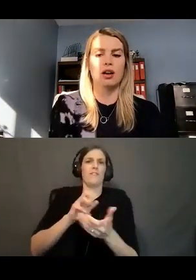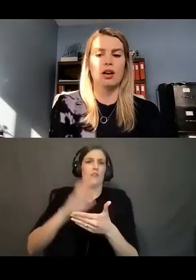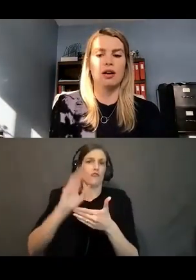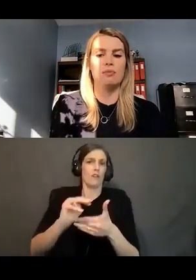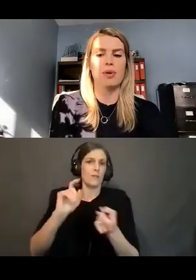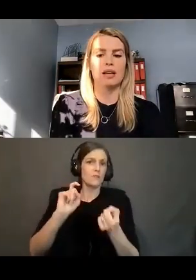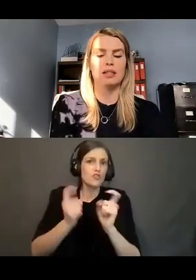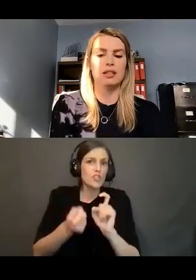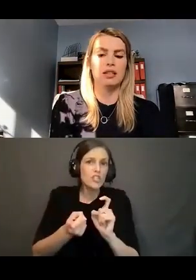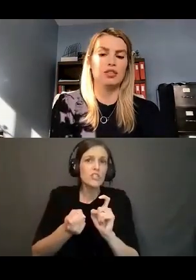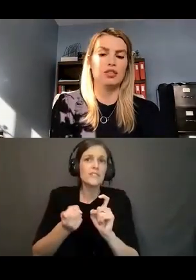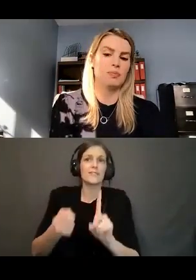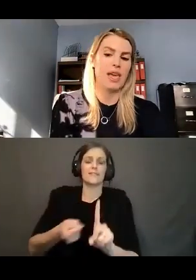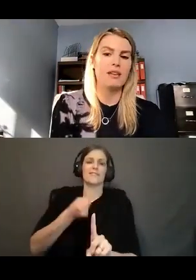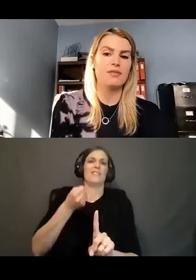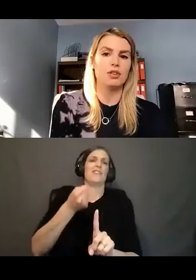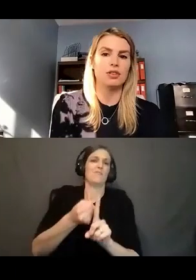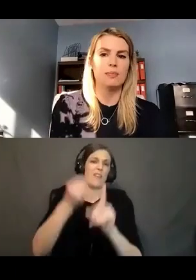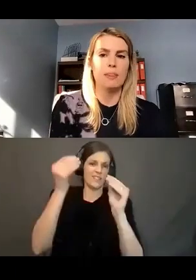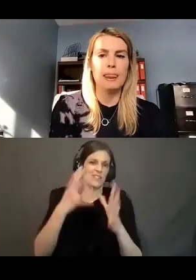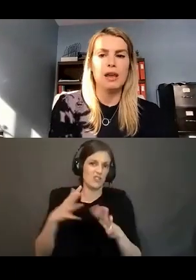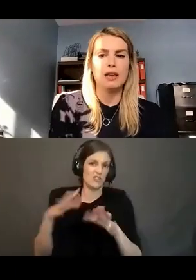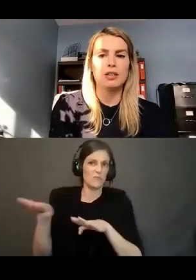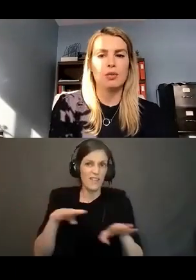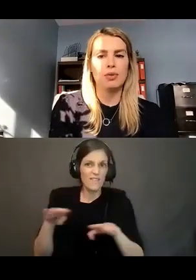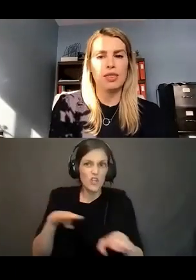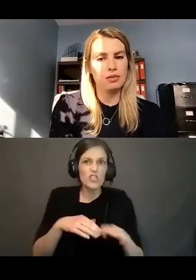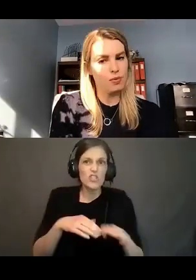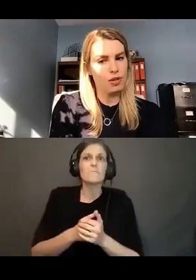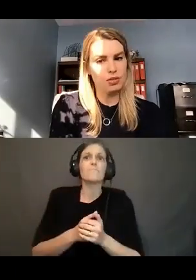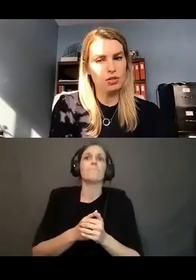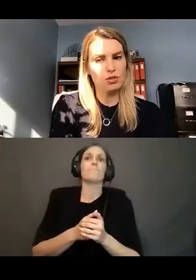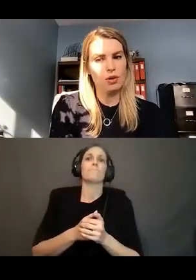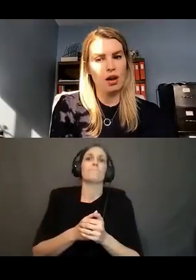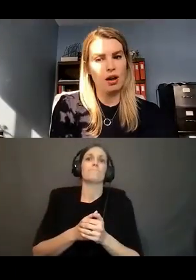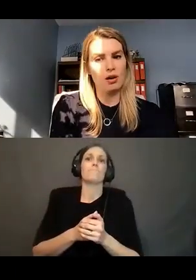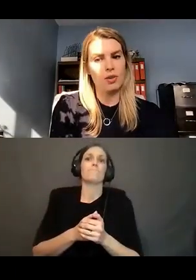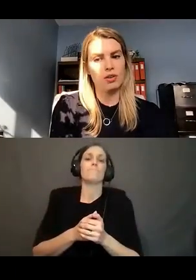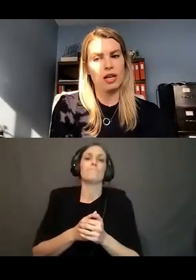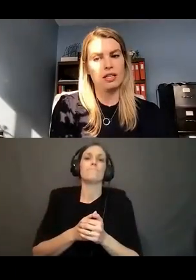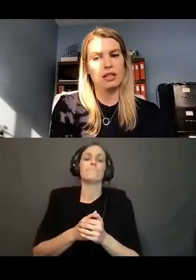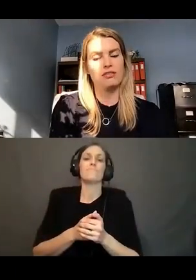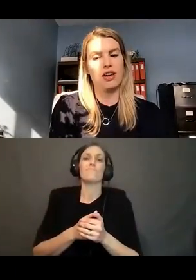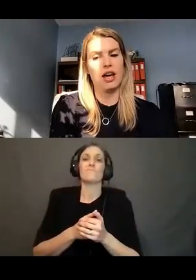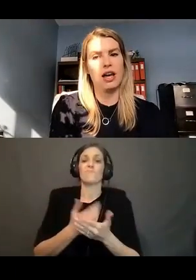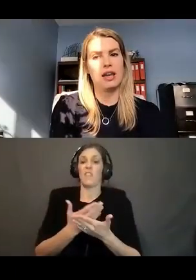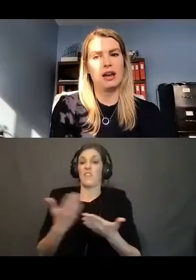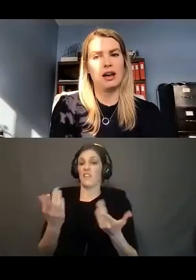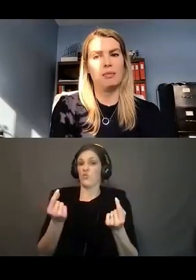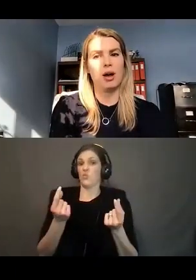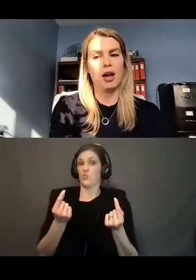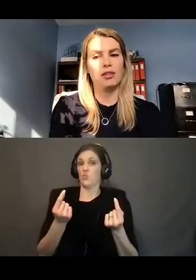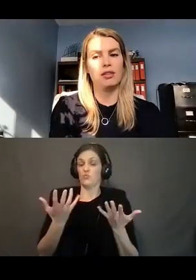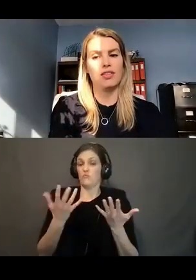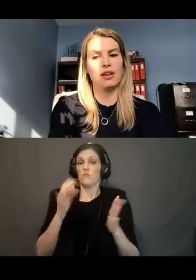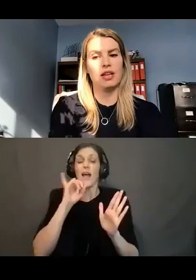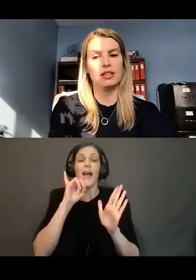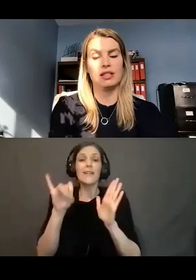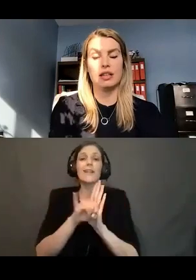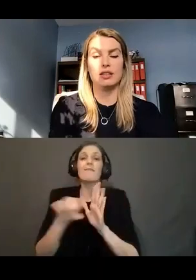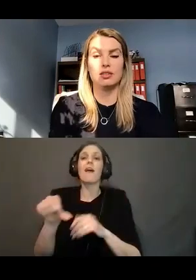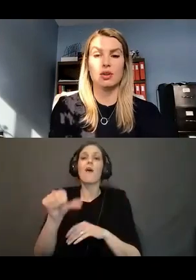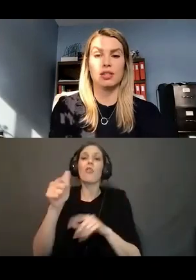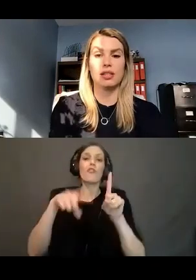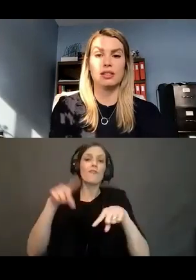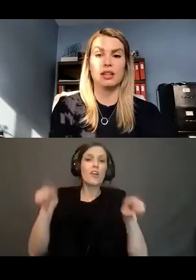changes are impacting teachers' behaviors. So things we could do are we could identify other various